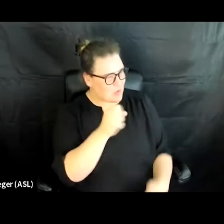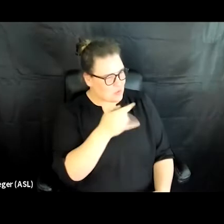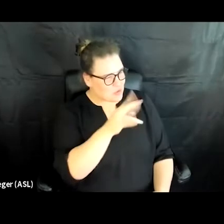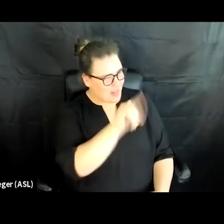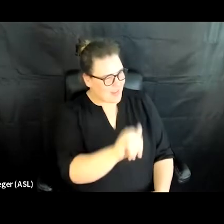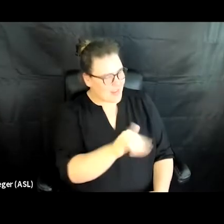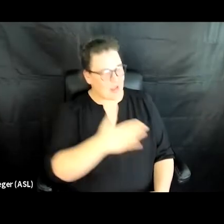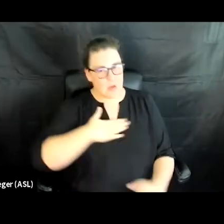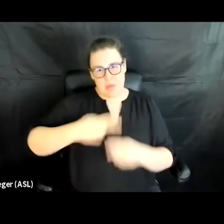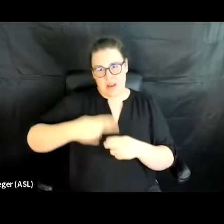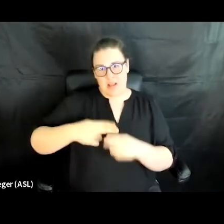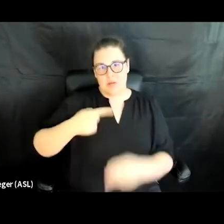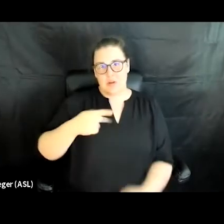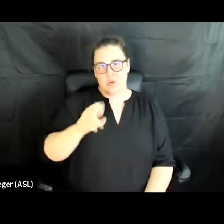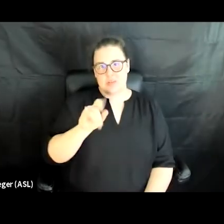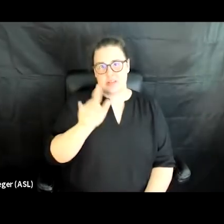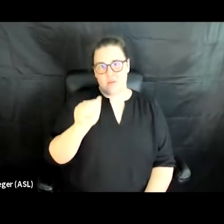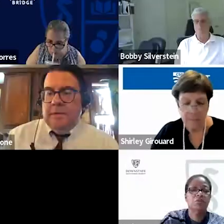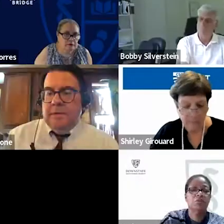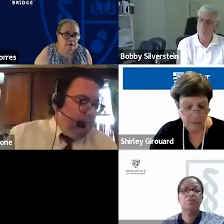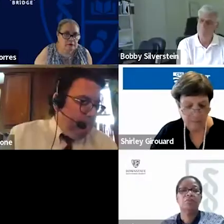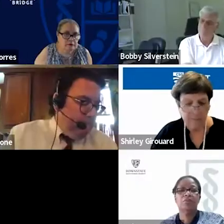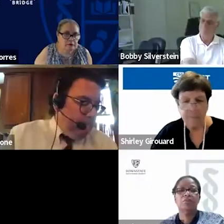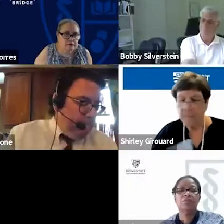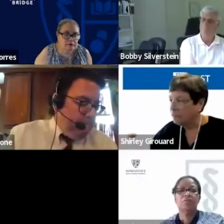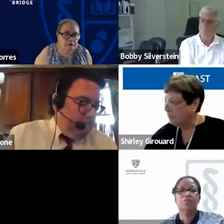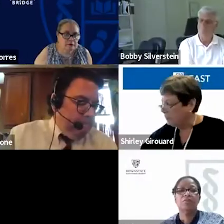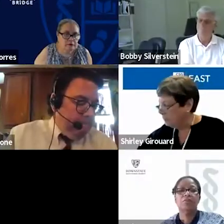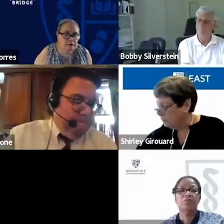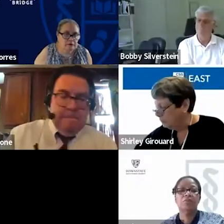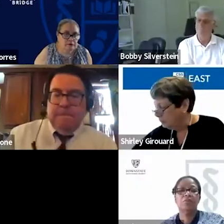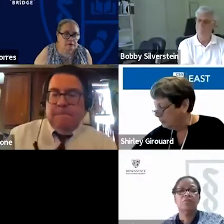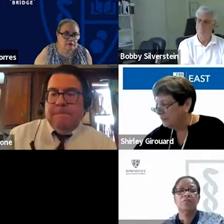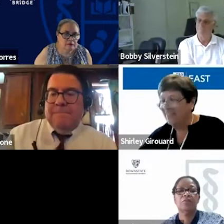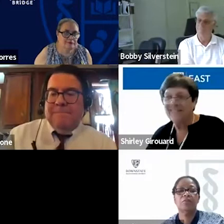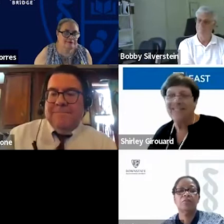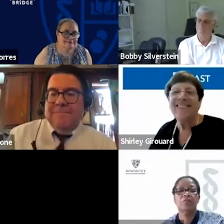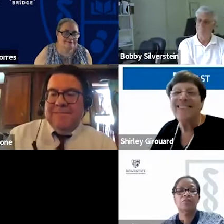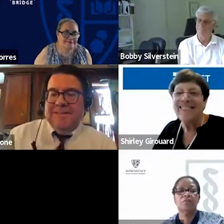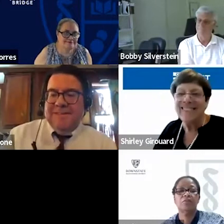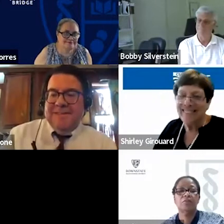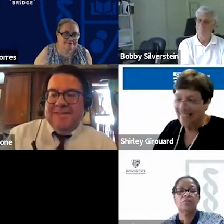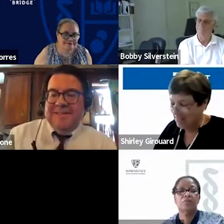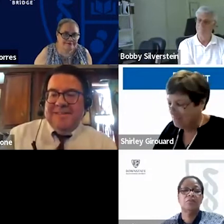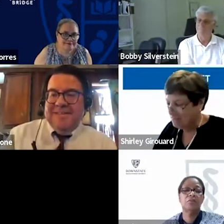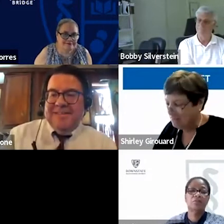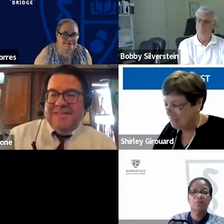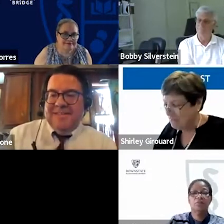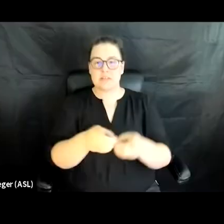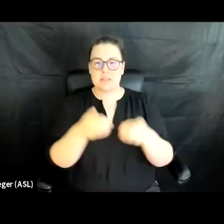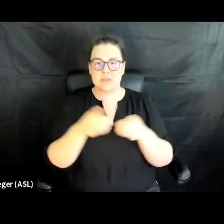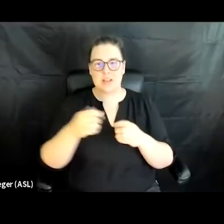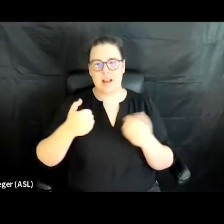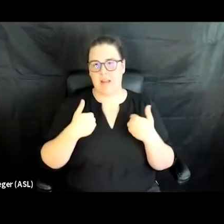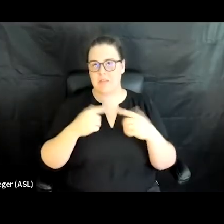my name is Gustavo Rivera, State Senator for the 33rd District in the Boogie Down Bronx. Yes, I have various masks